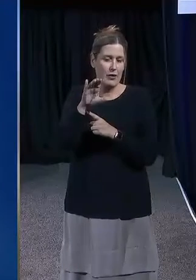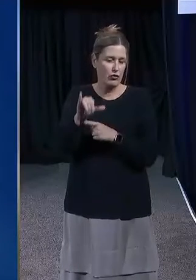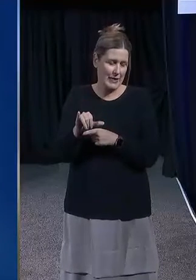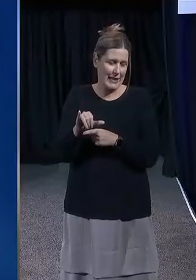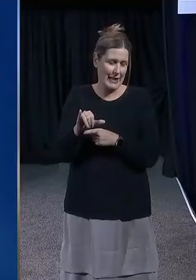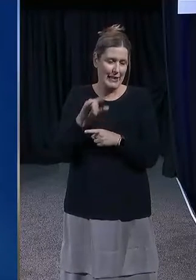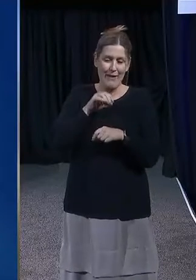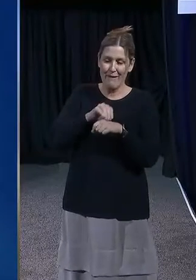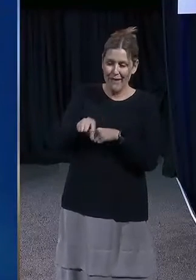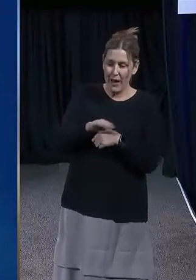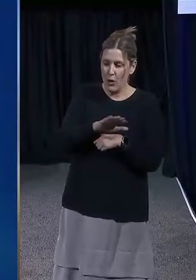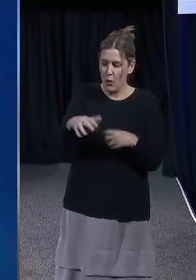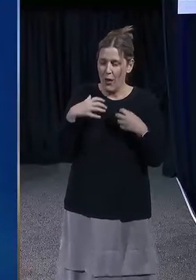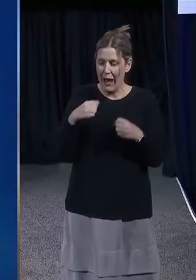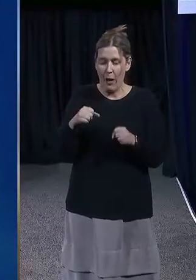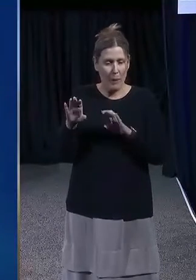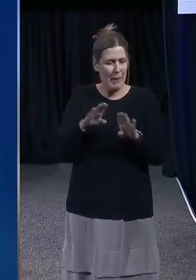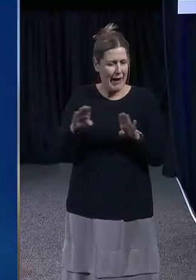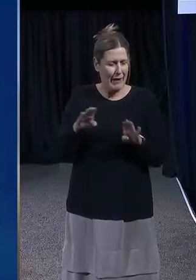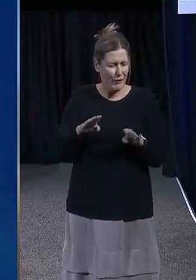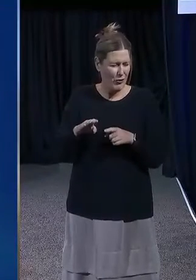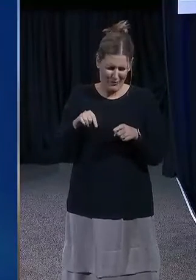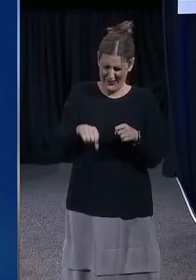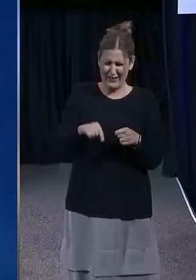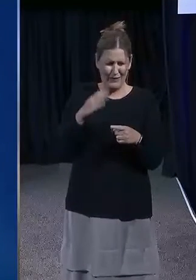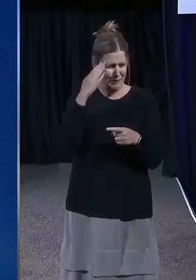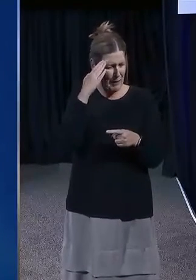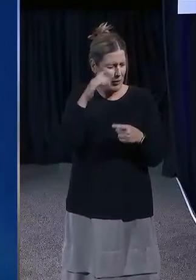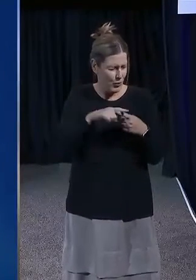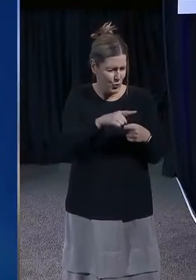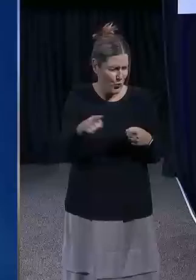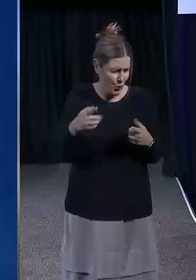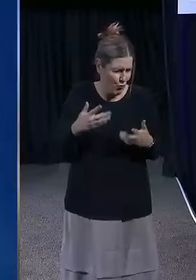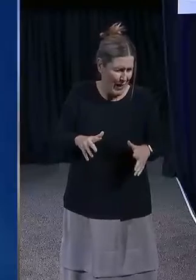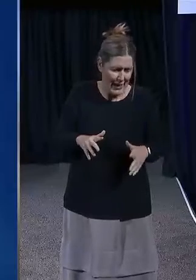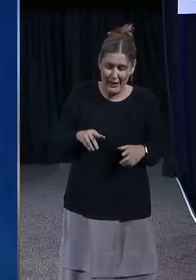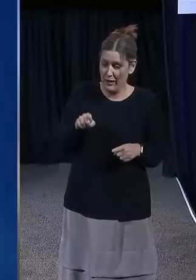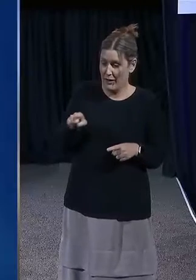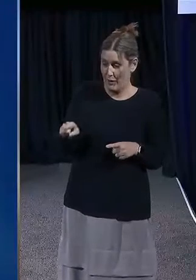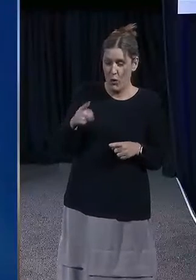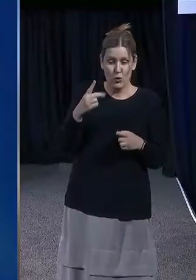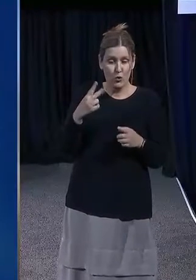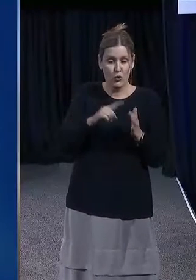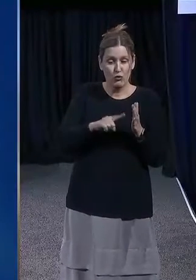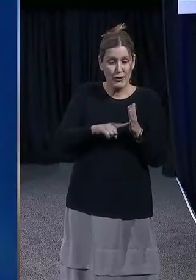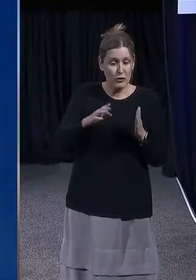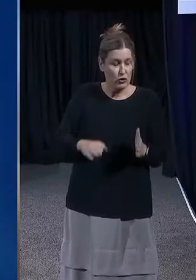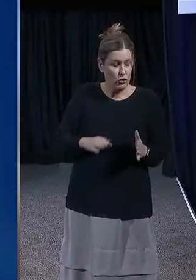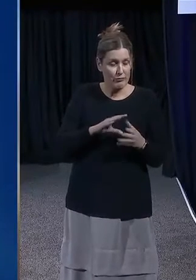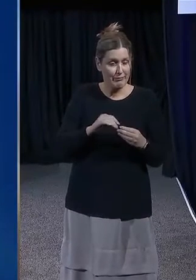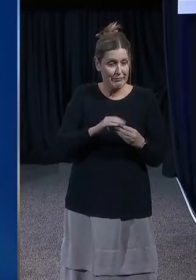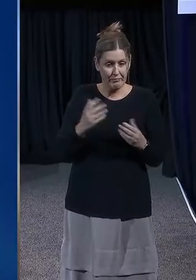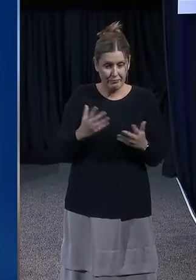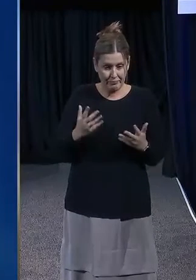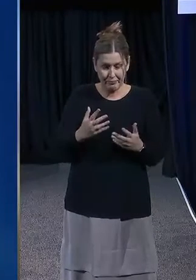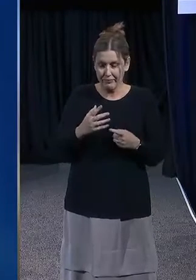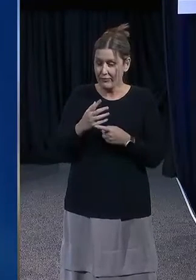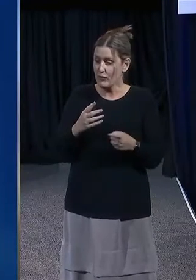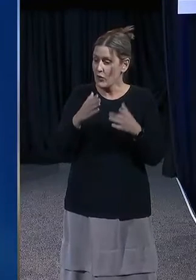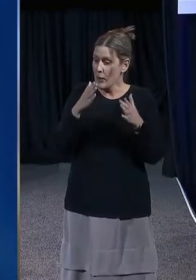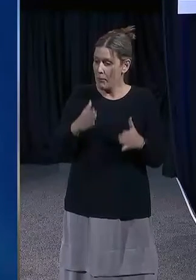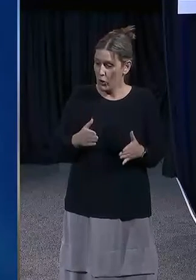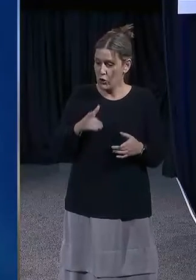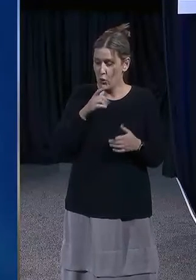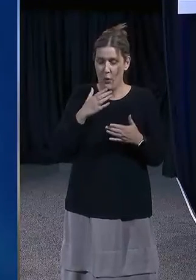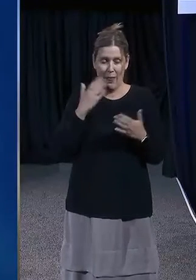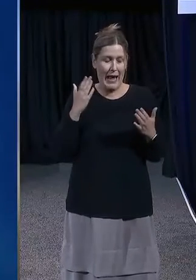all familiar to you conceptually, and what Truman and Hahn have done is they have said that a person who